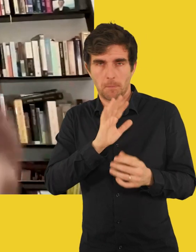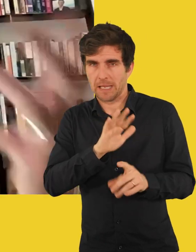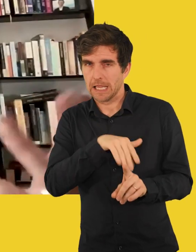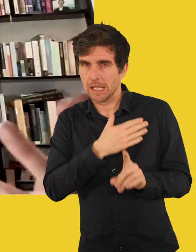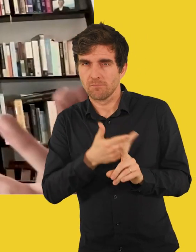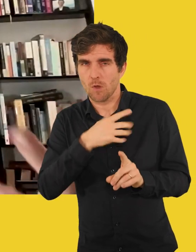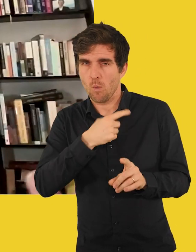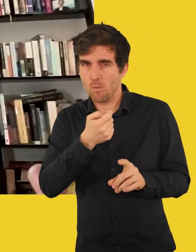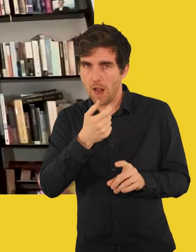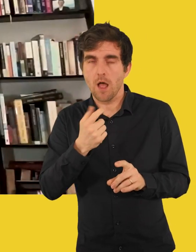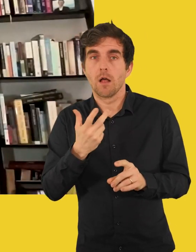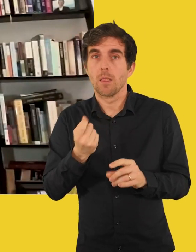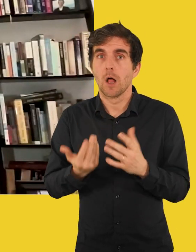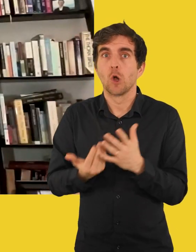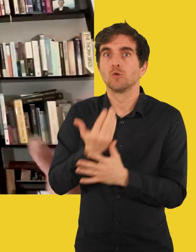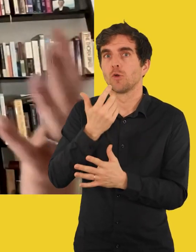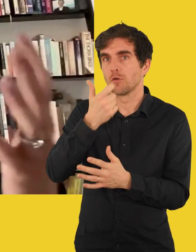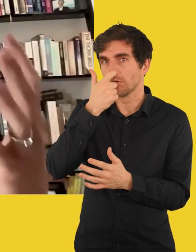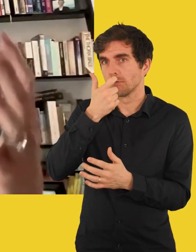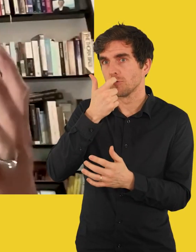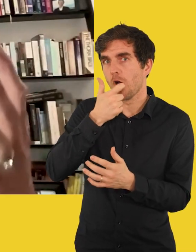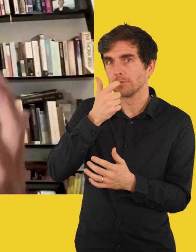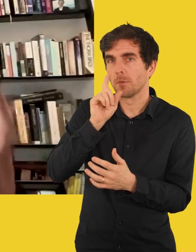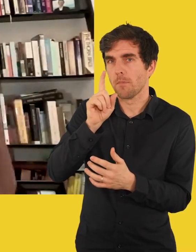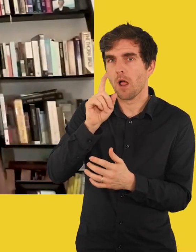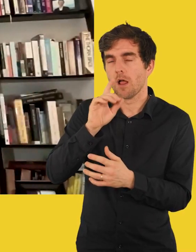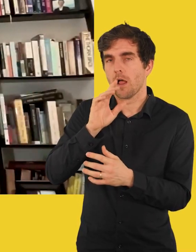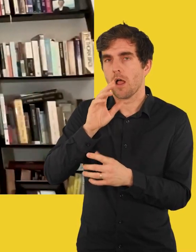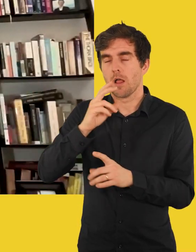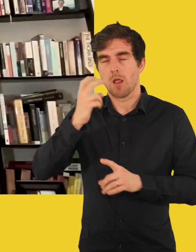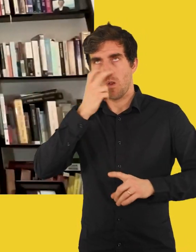knowledge of the donut we've been working with for a while with what's a newer donut.